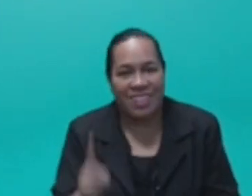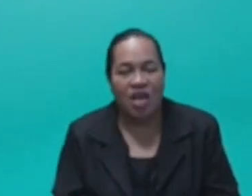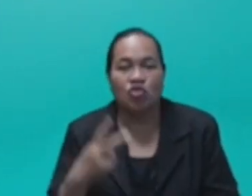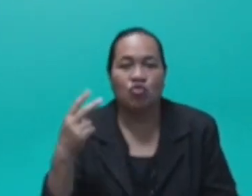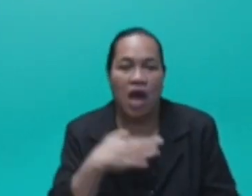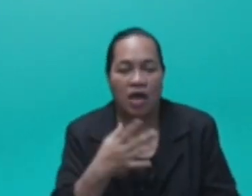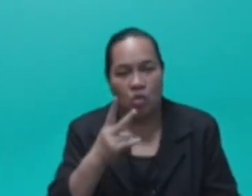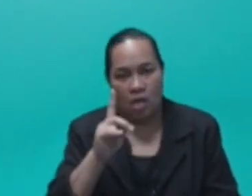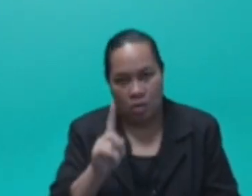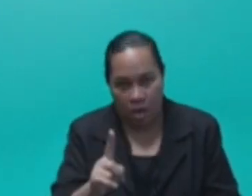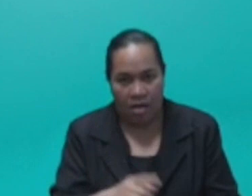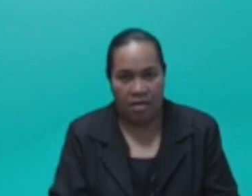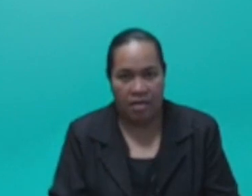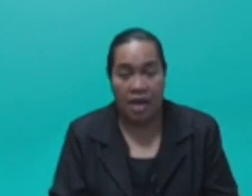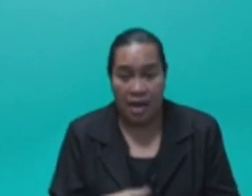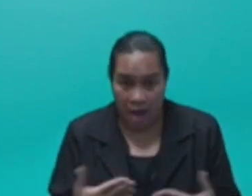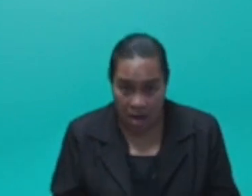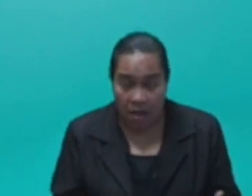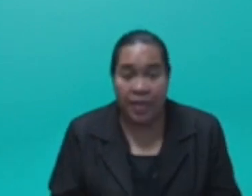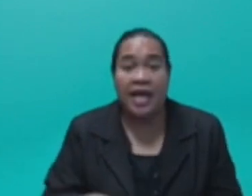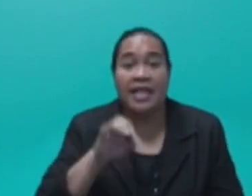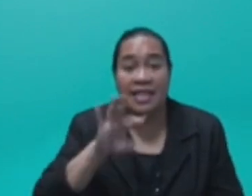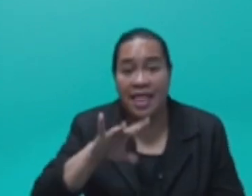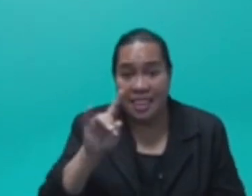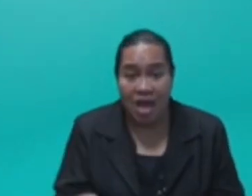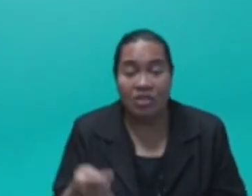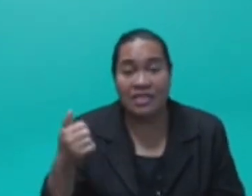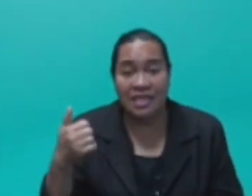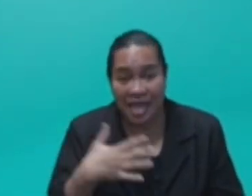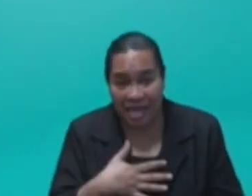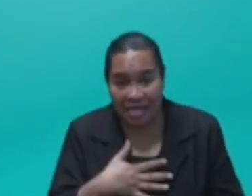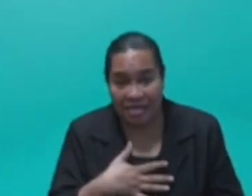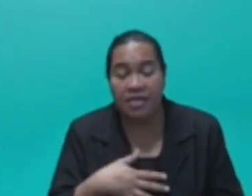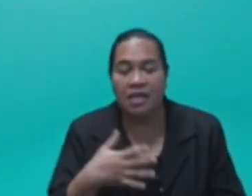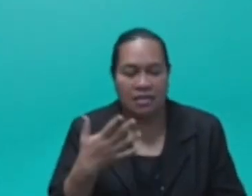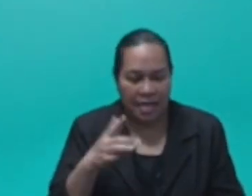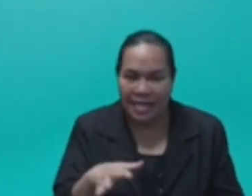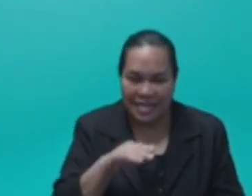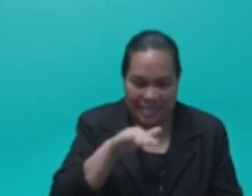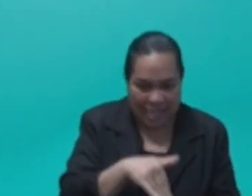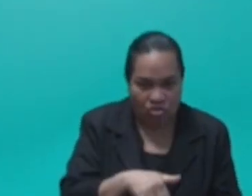9,221. There are 10,675 pending cases in the Central and Eastern,